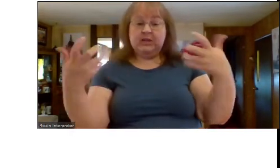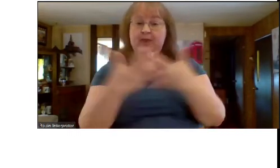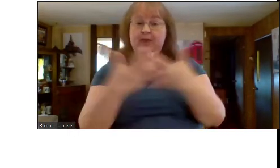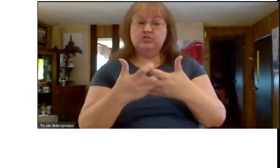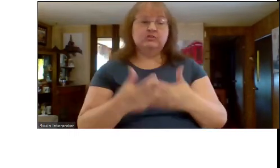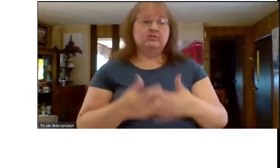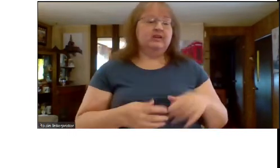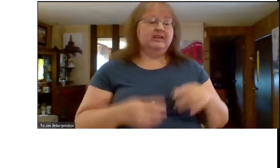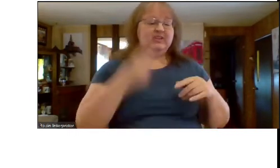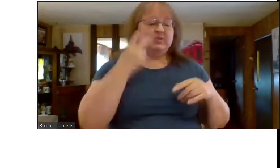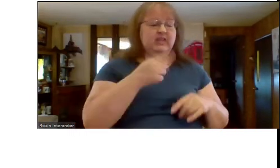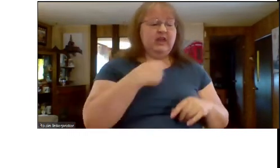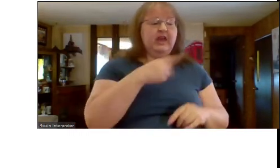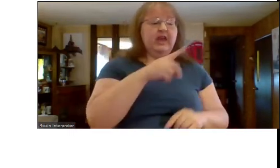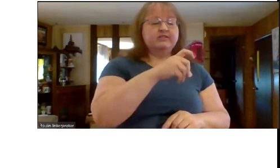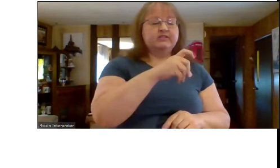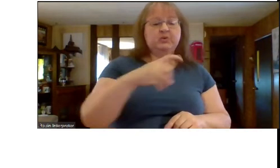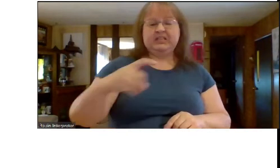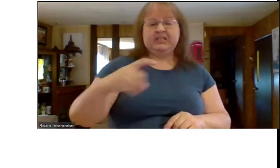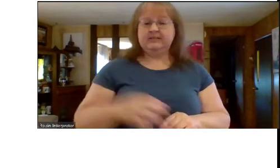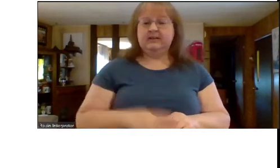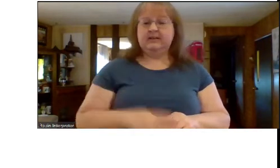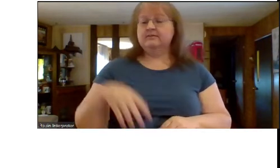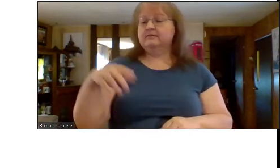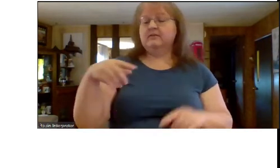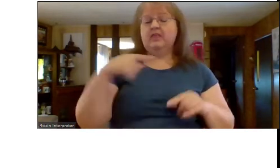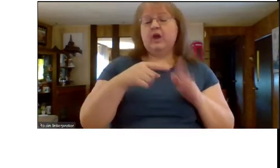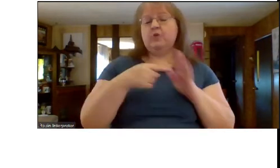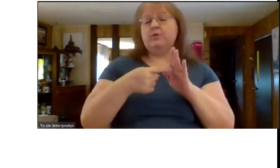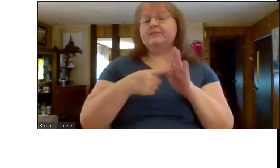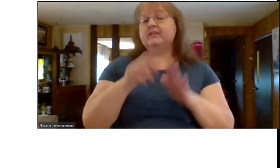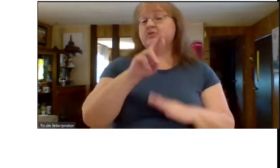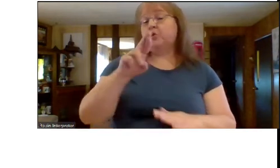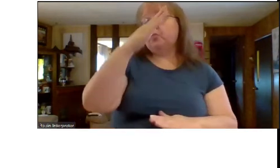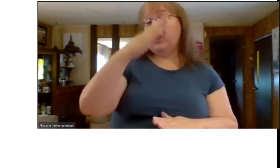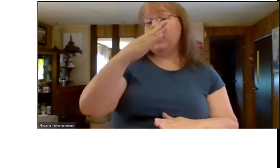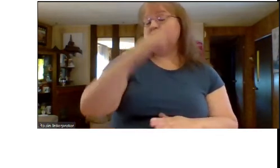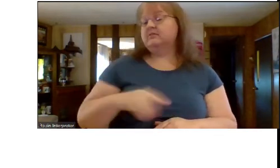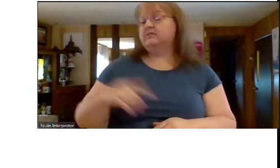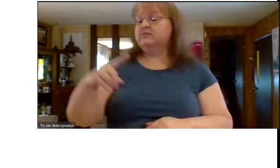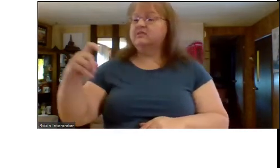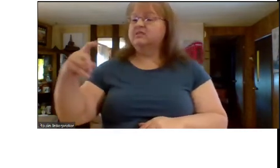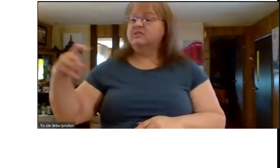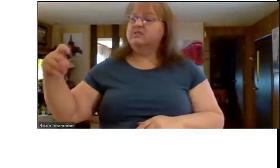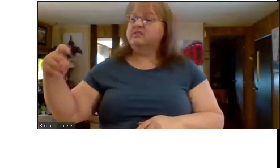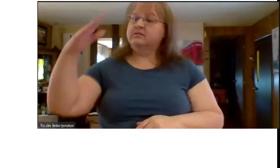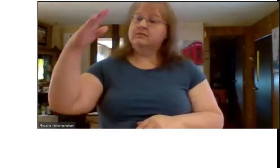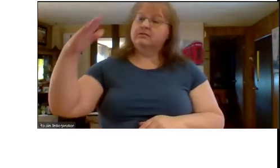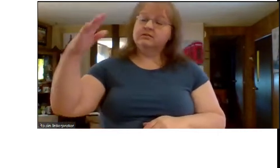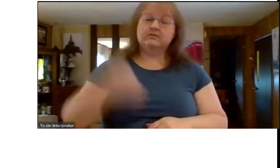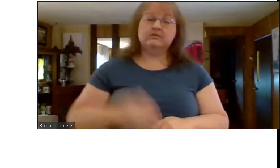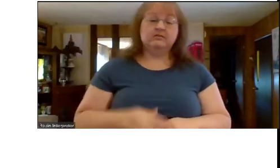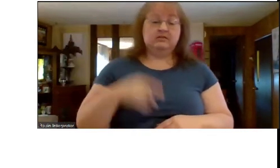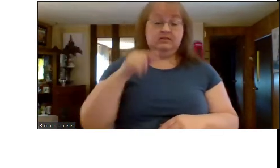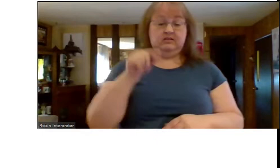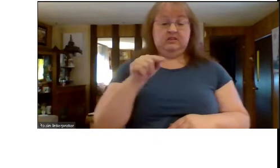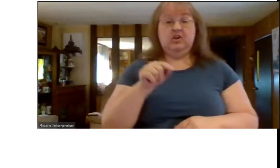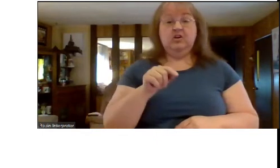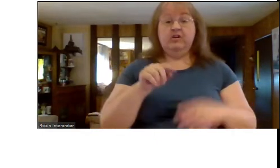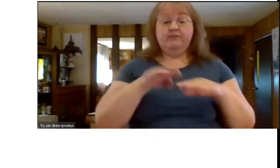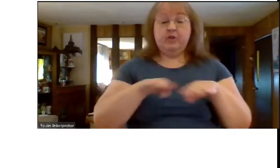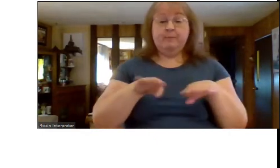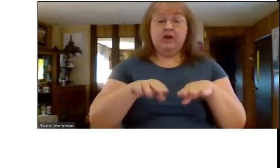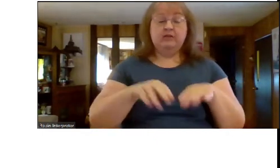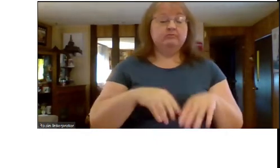that match. Like I did a little squiggly line to represent, this one represented the right side of the triangle, right